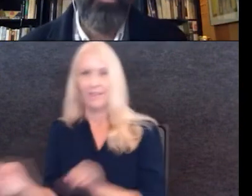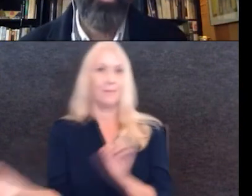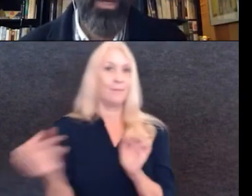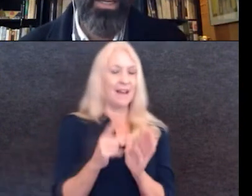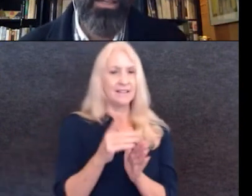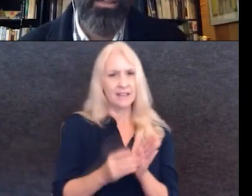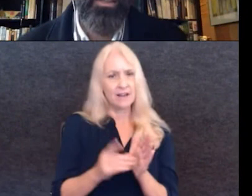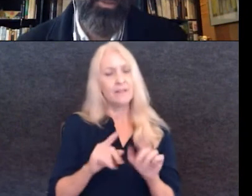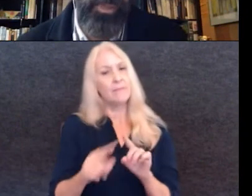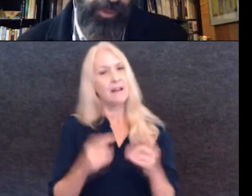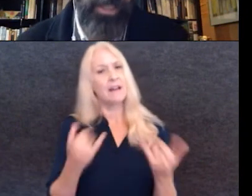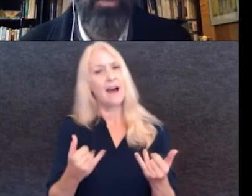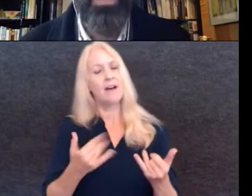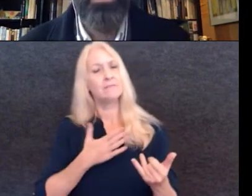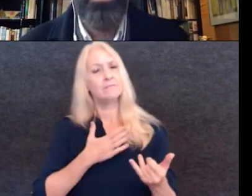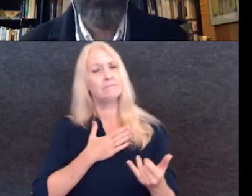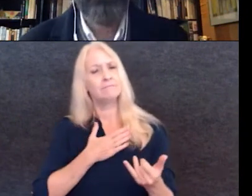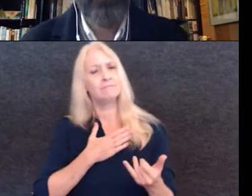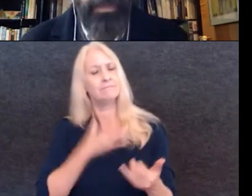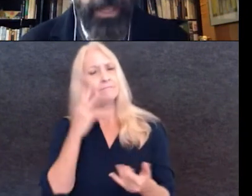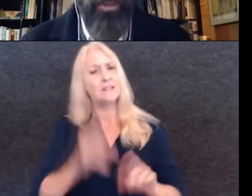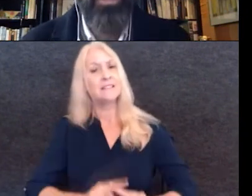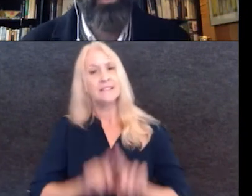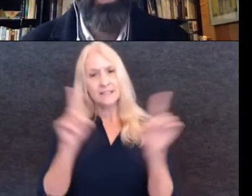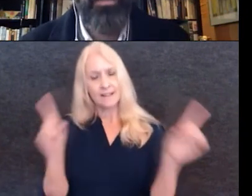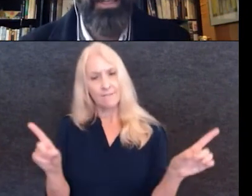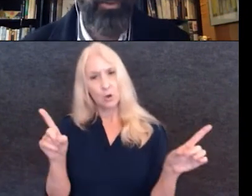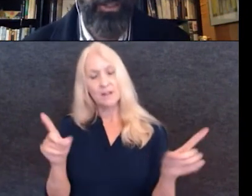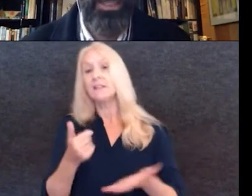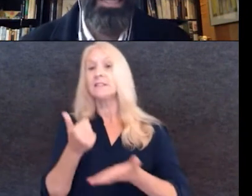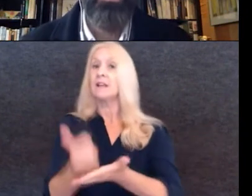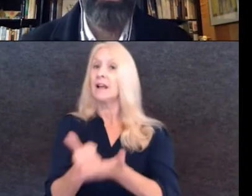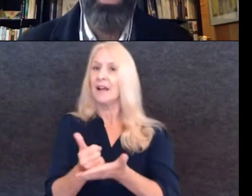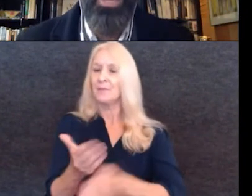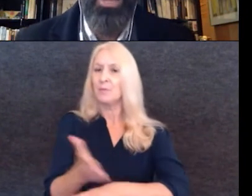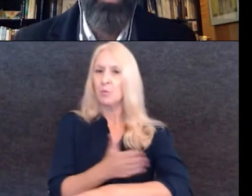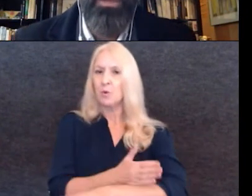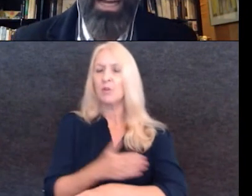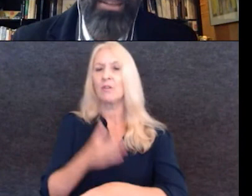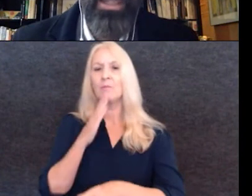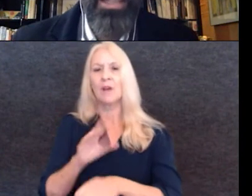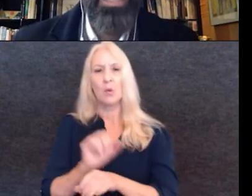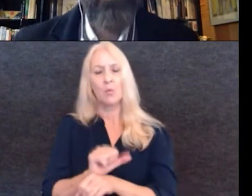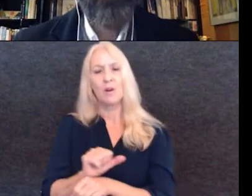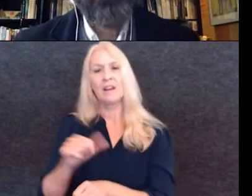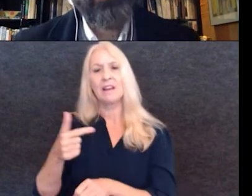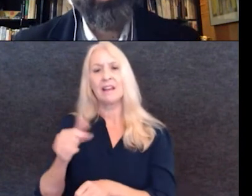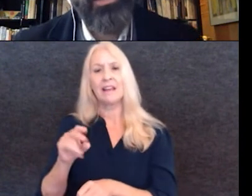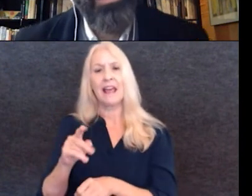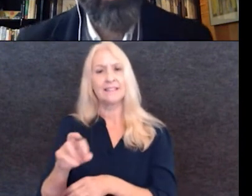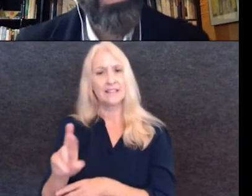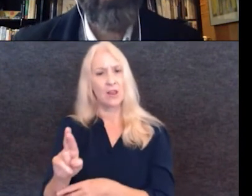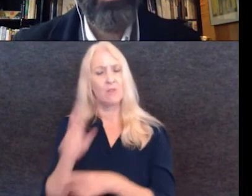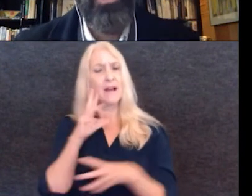very different way. And to a degree, what shaped my career, especially my career at Gensler, has been by actually taking on projects